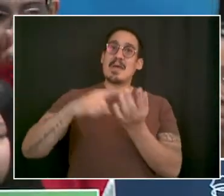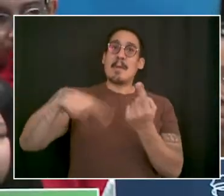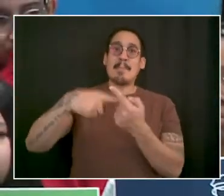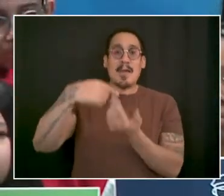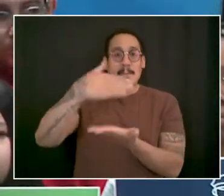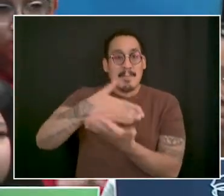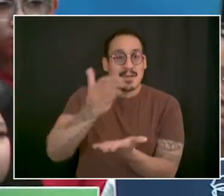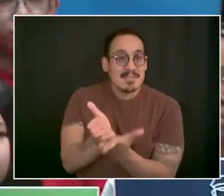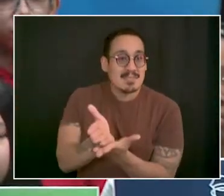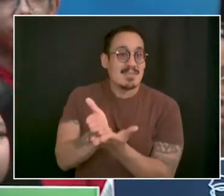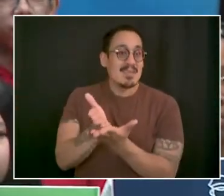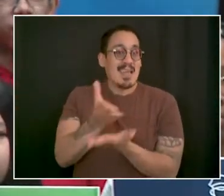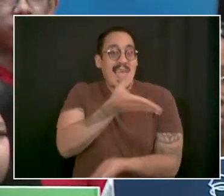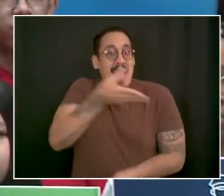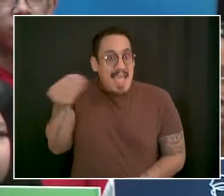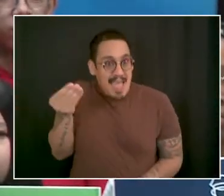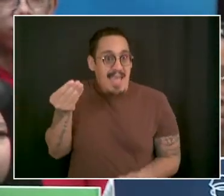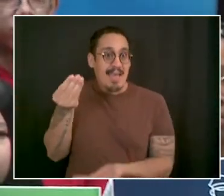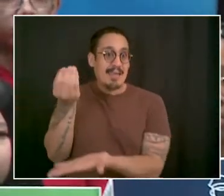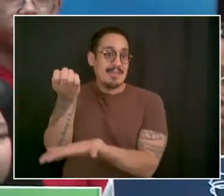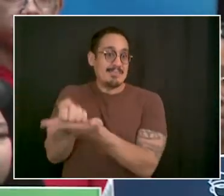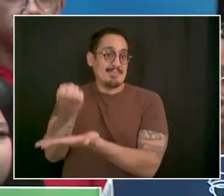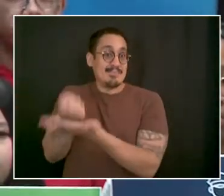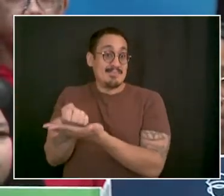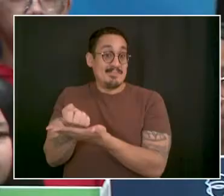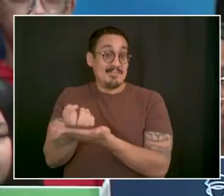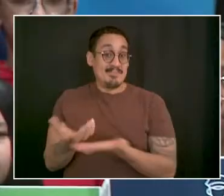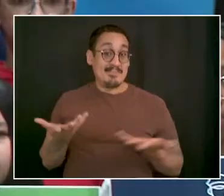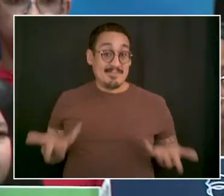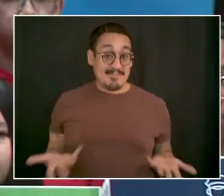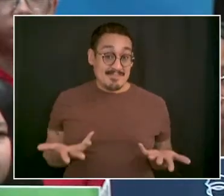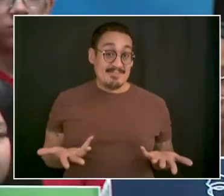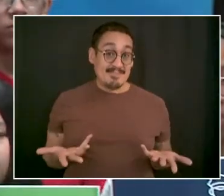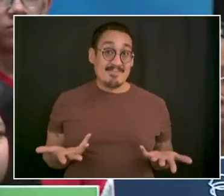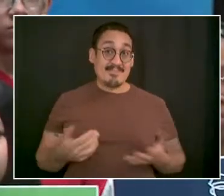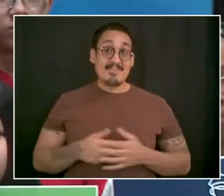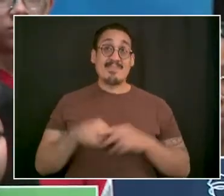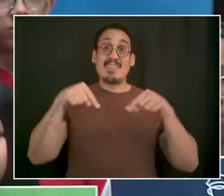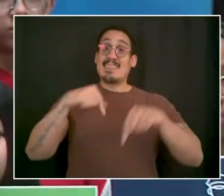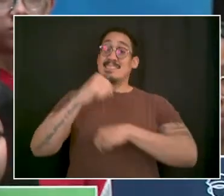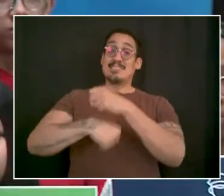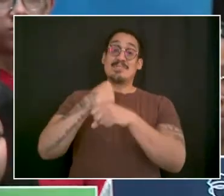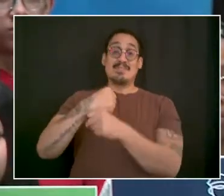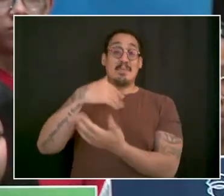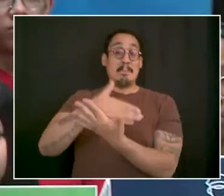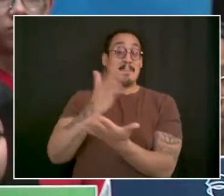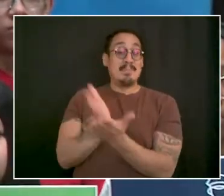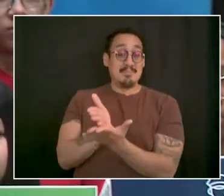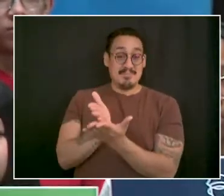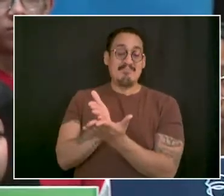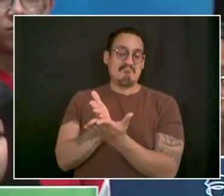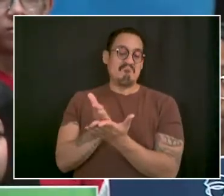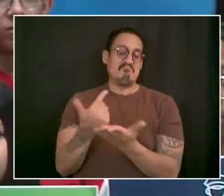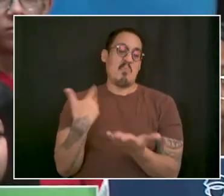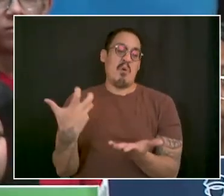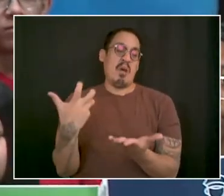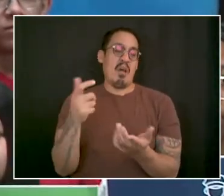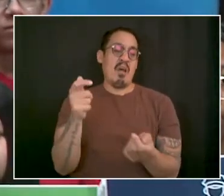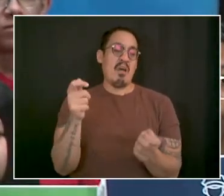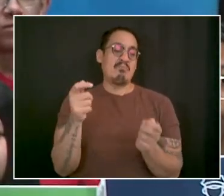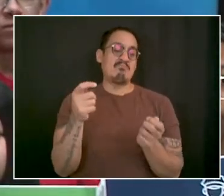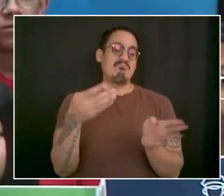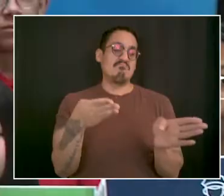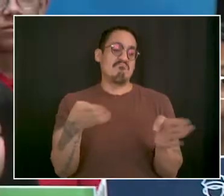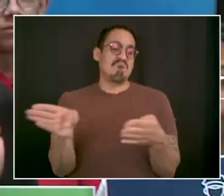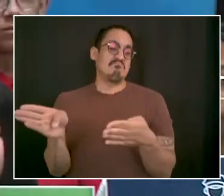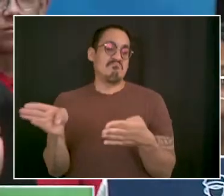economy. Well, for this year's budget address, I wanted to do things differently. I wanted